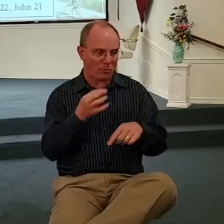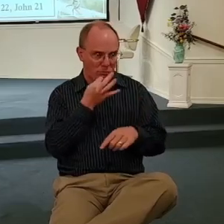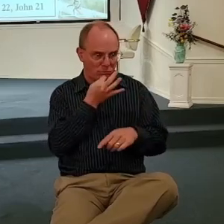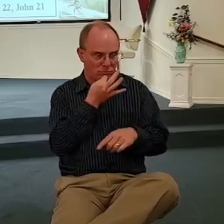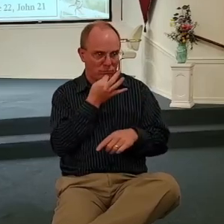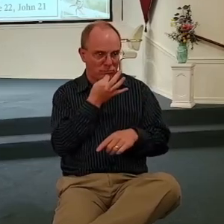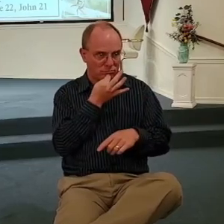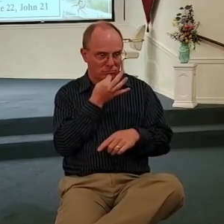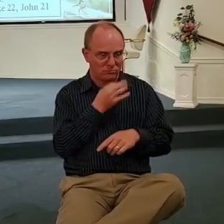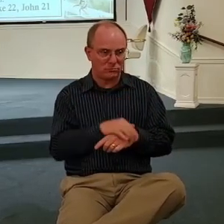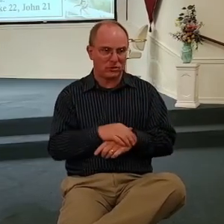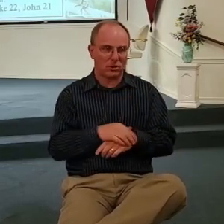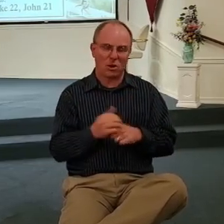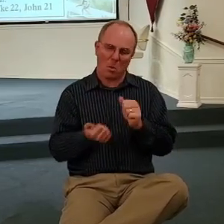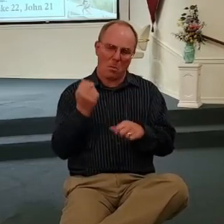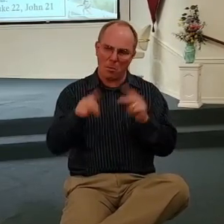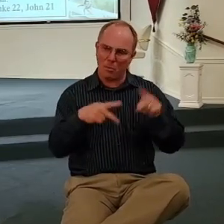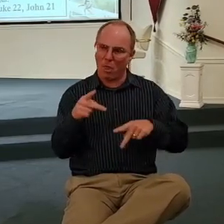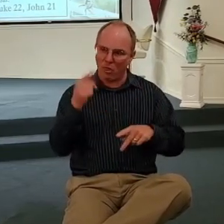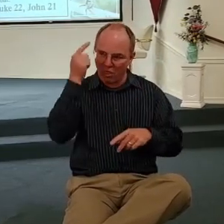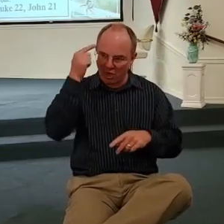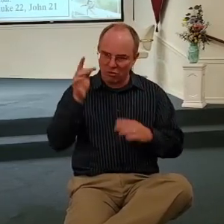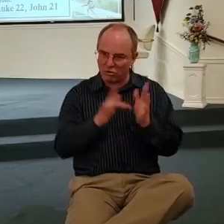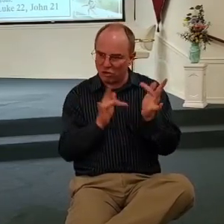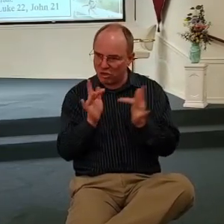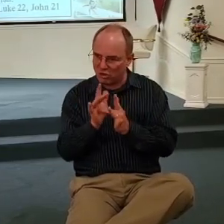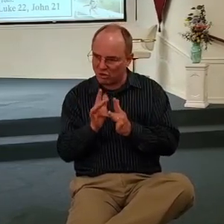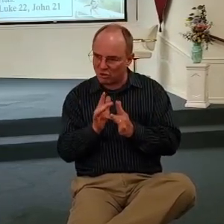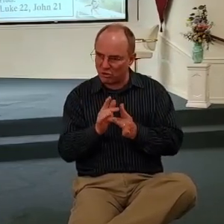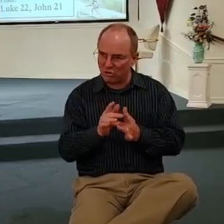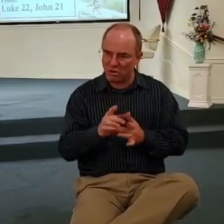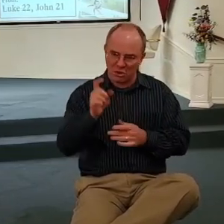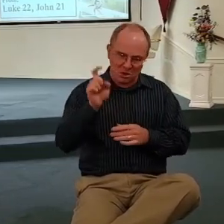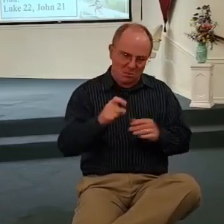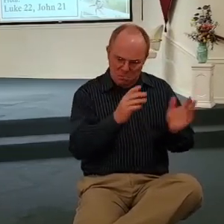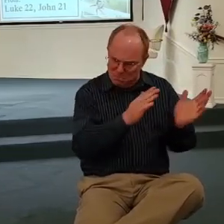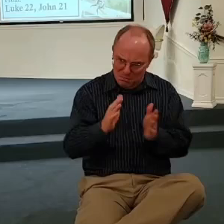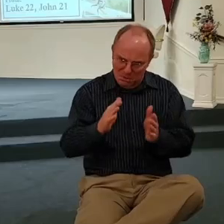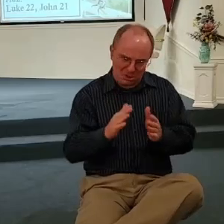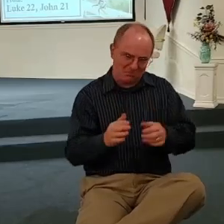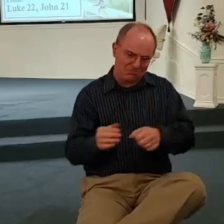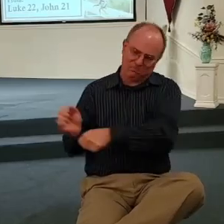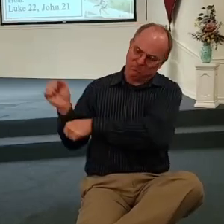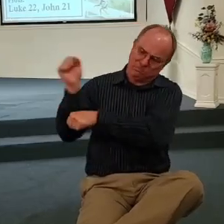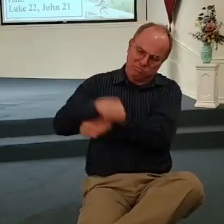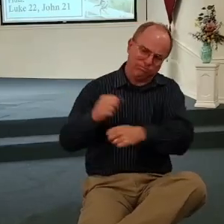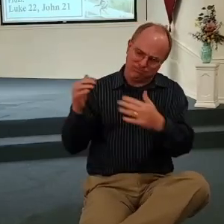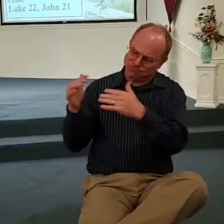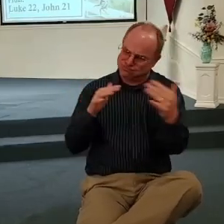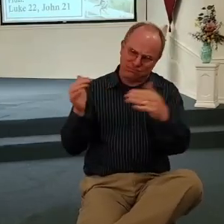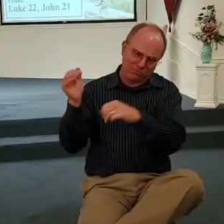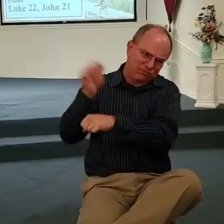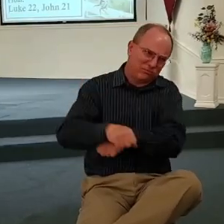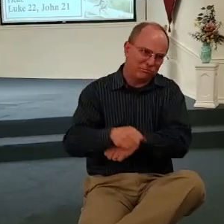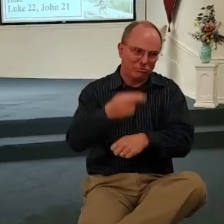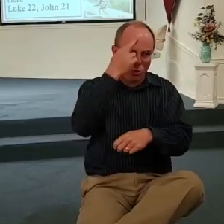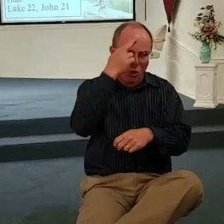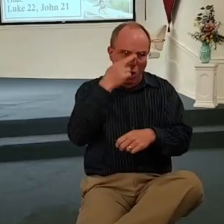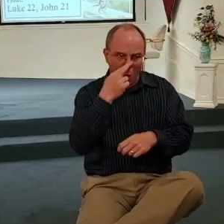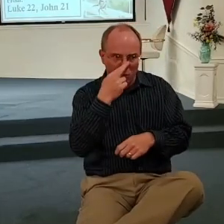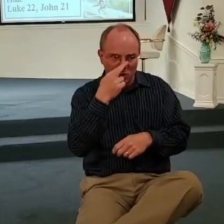While most think that Jesus should be prepping to overthrow the Romans and strategizing, it's not the